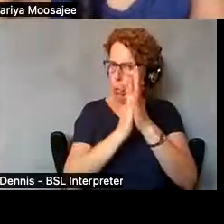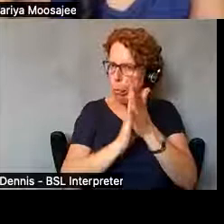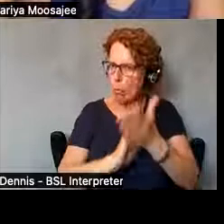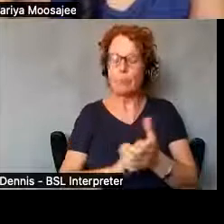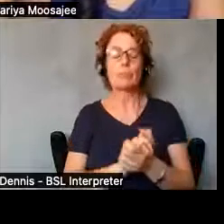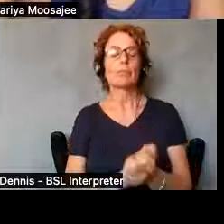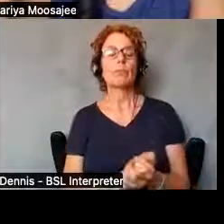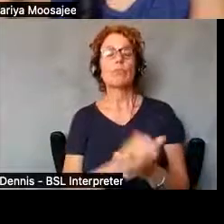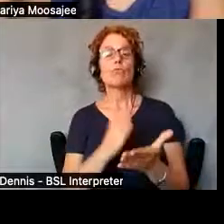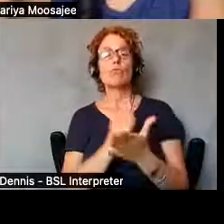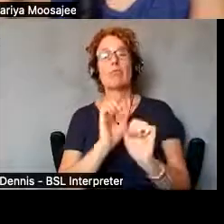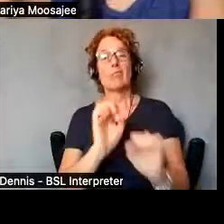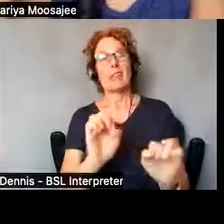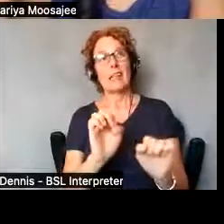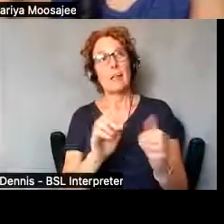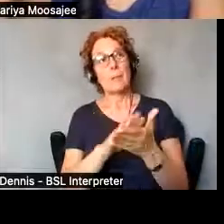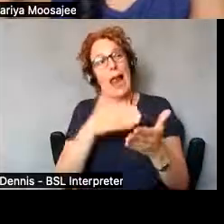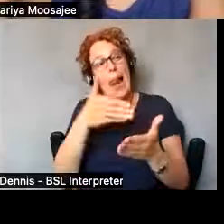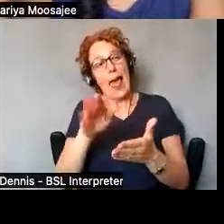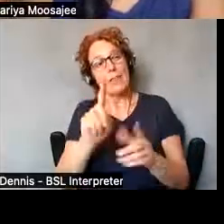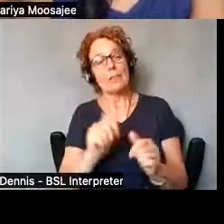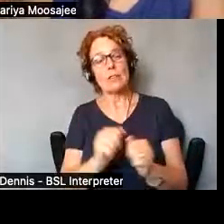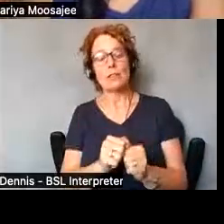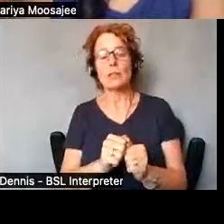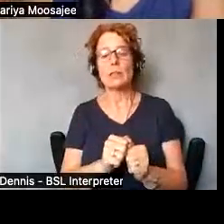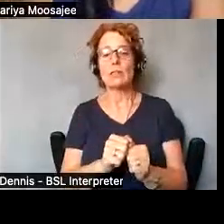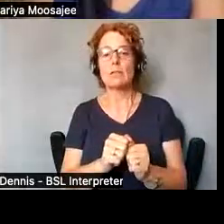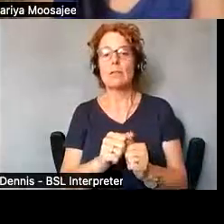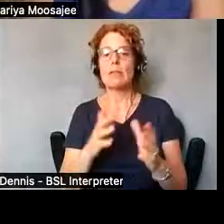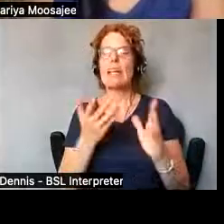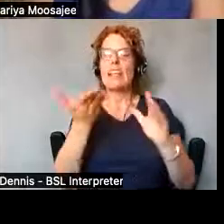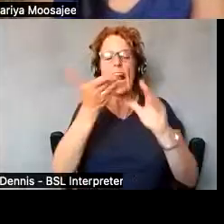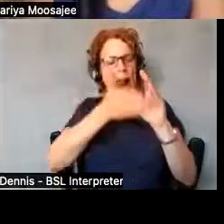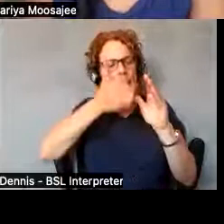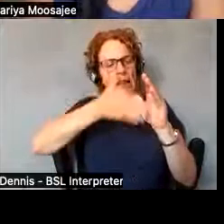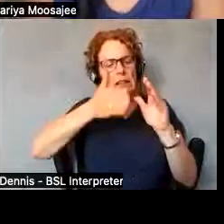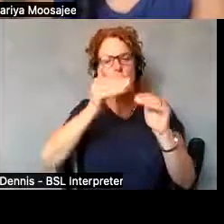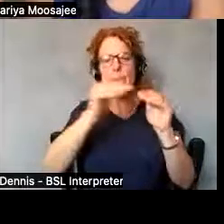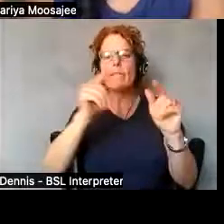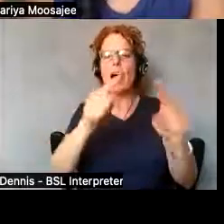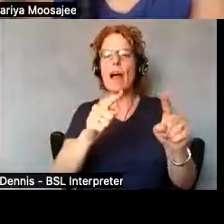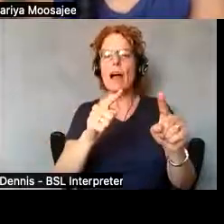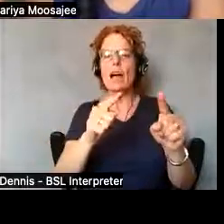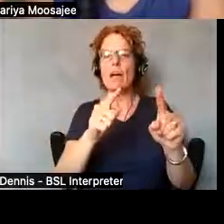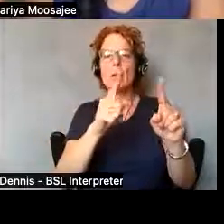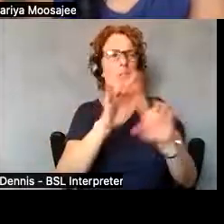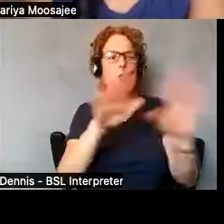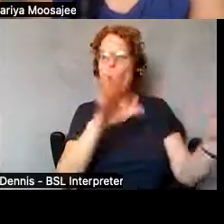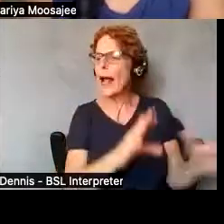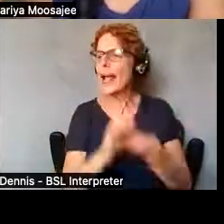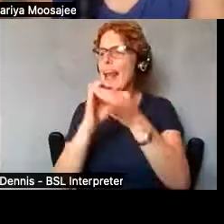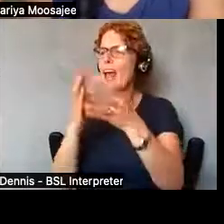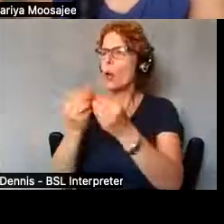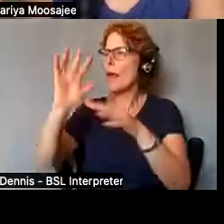so essentially you're left with cell layers above that, but that have no connection with the